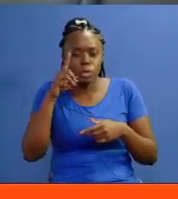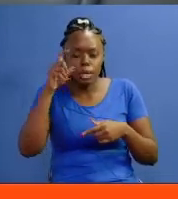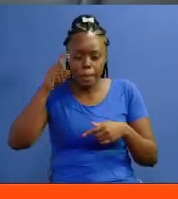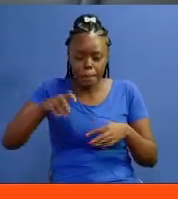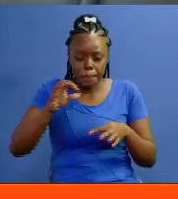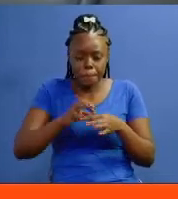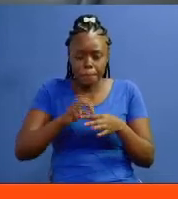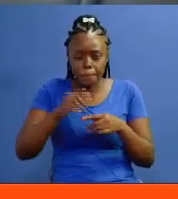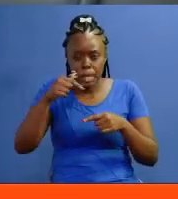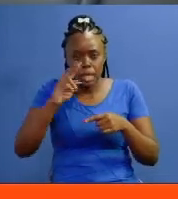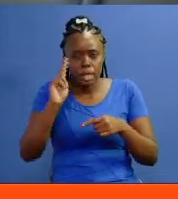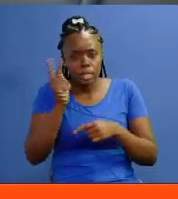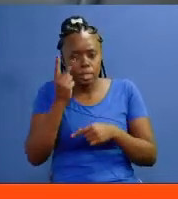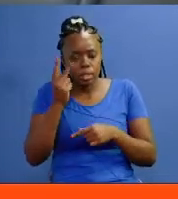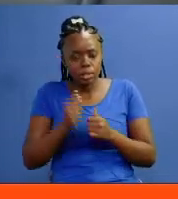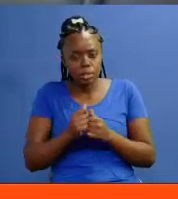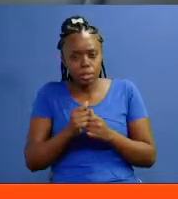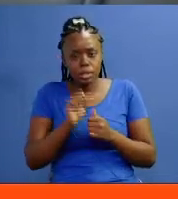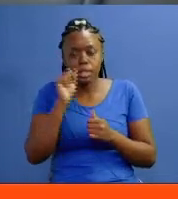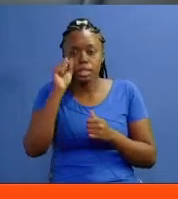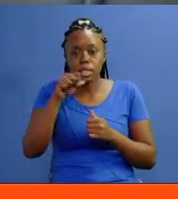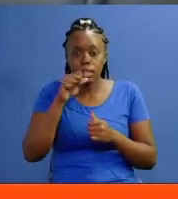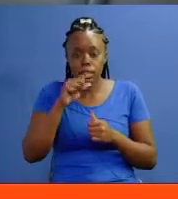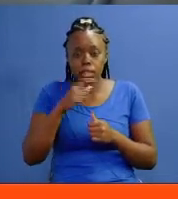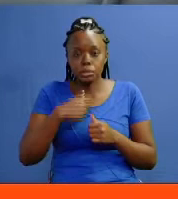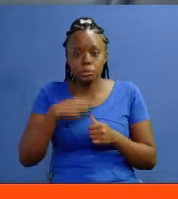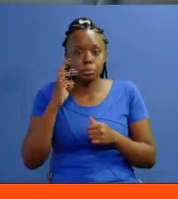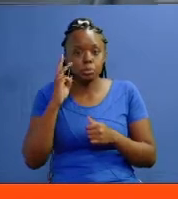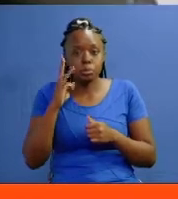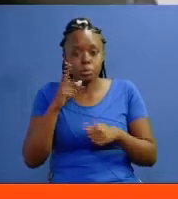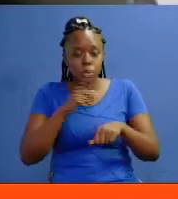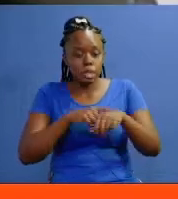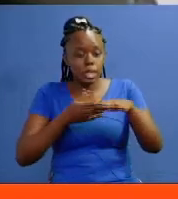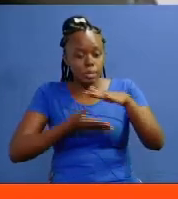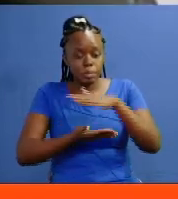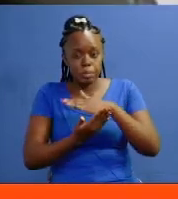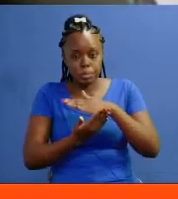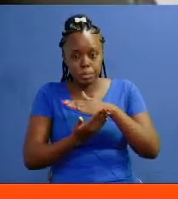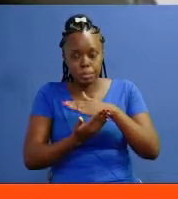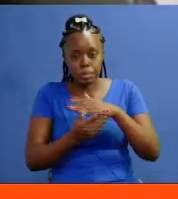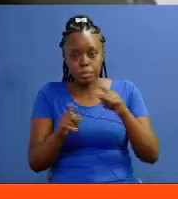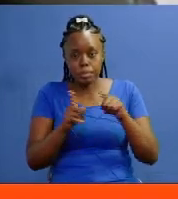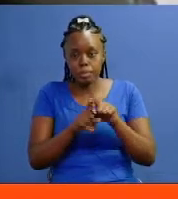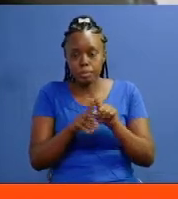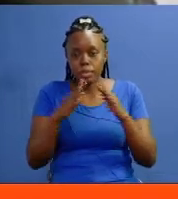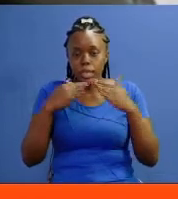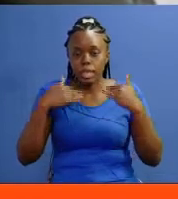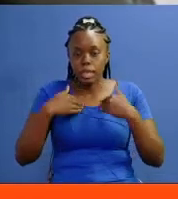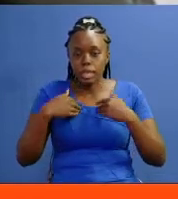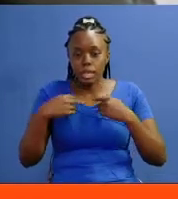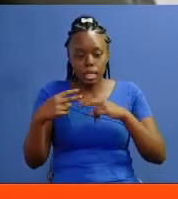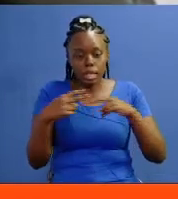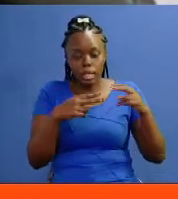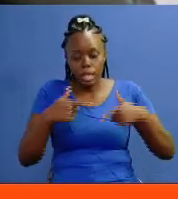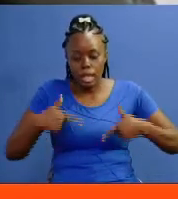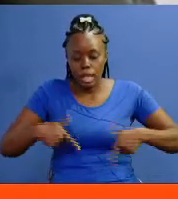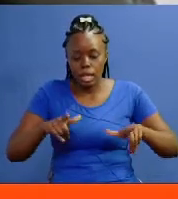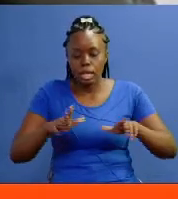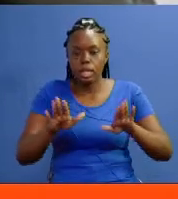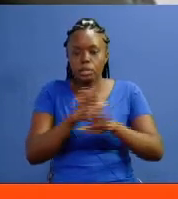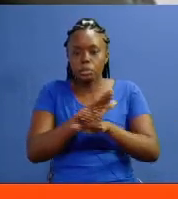Kenya? I would, in the morning, to insist that let